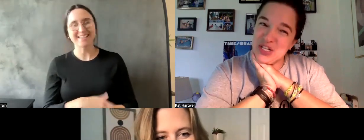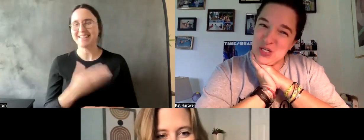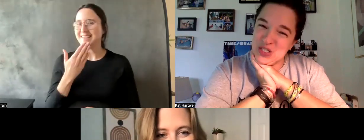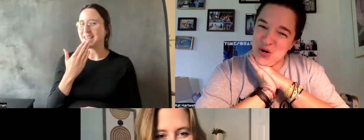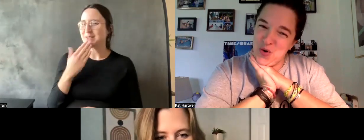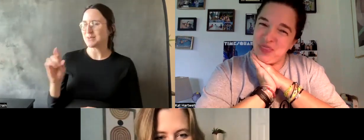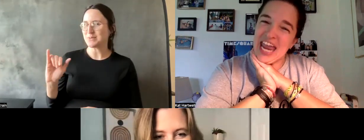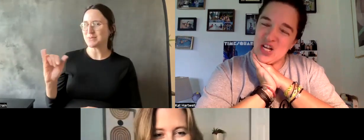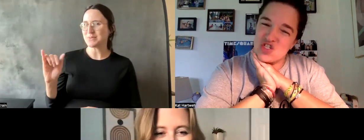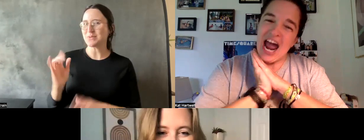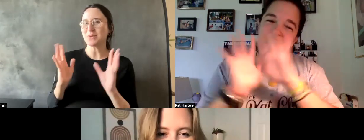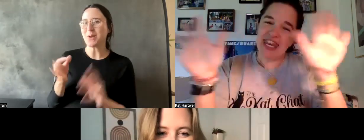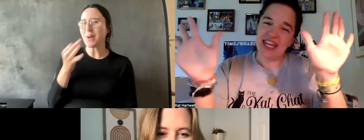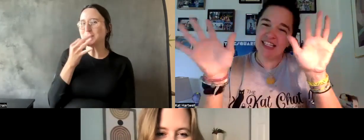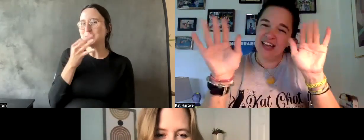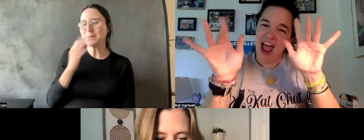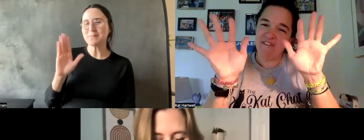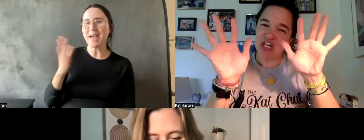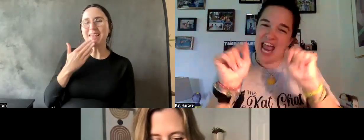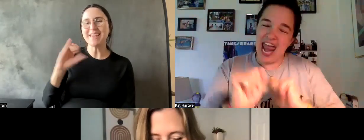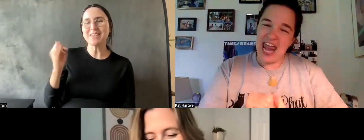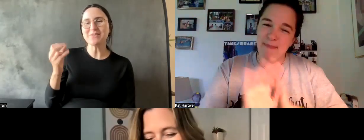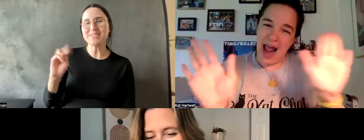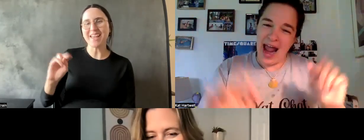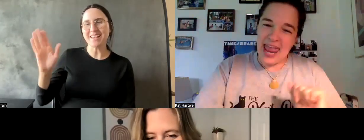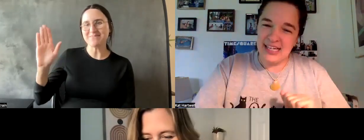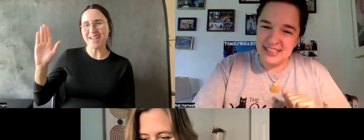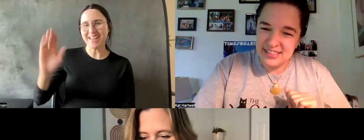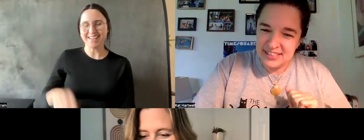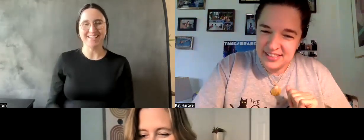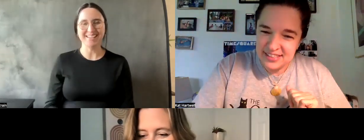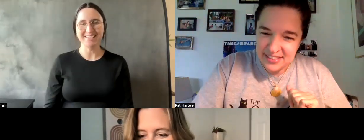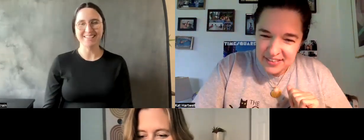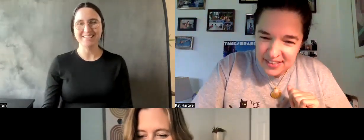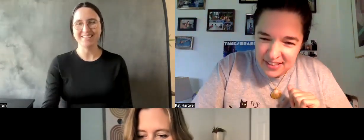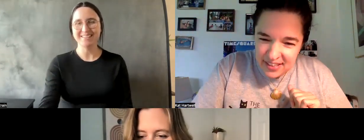you too. Talk to you soon. Thank you, John. Thank you. Bye. Bye.